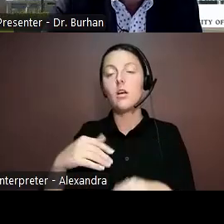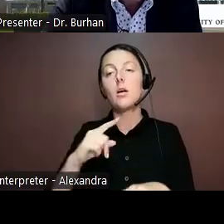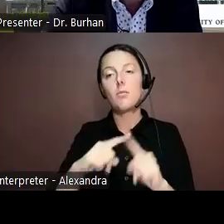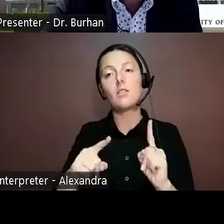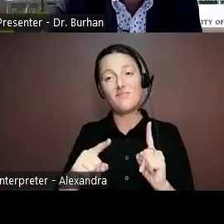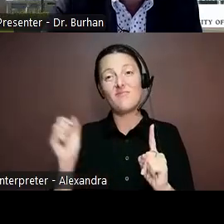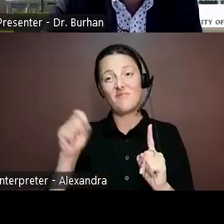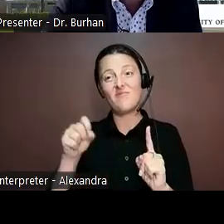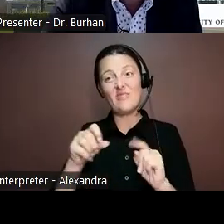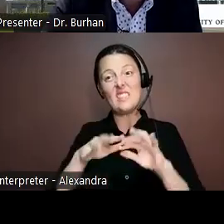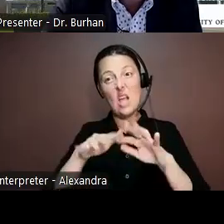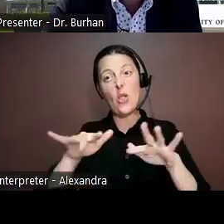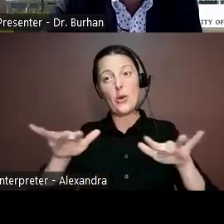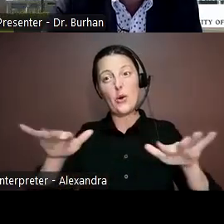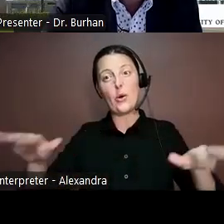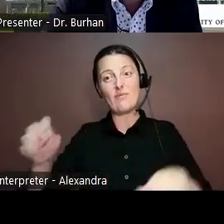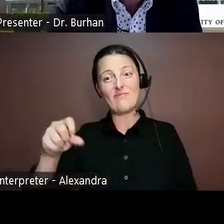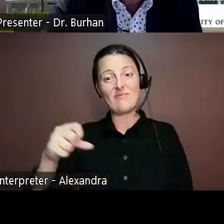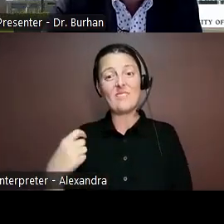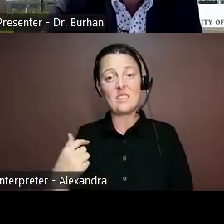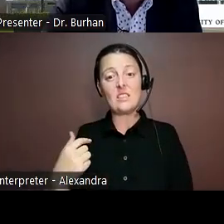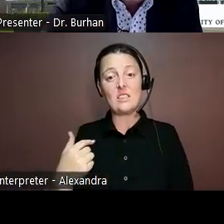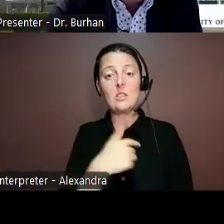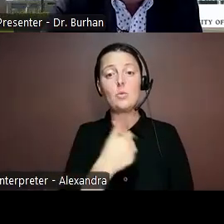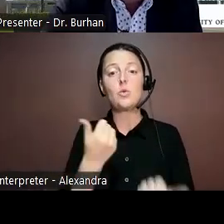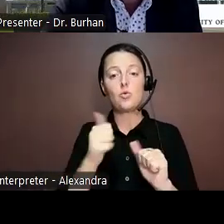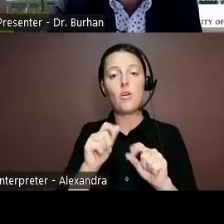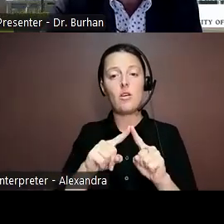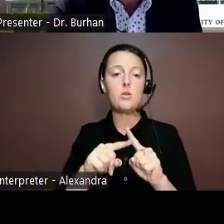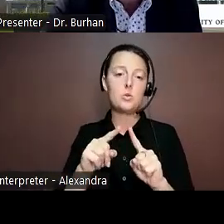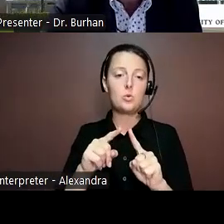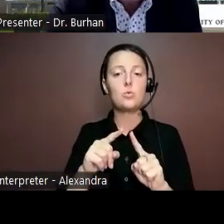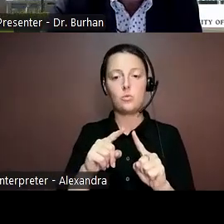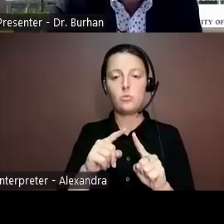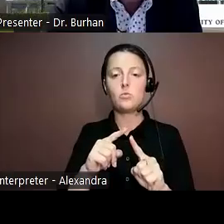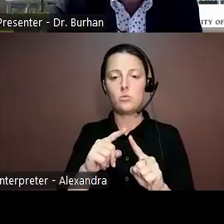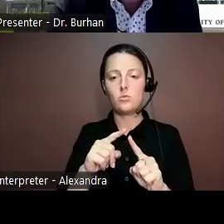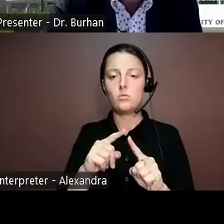kind of health, negative health outcome, including Alzheimer's disease. So now, in this context, I have